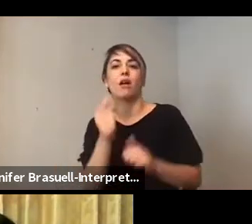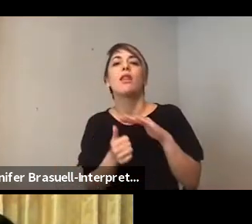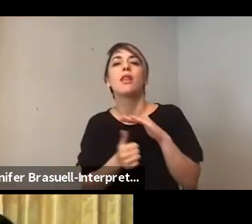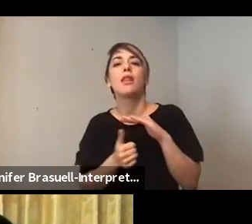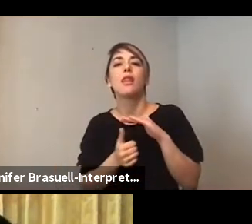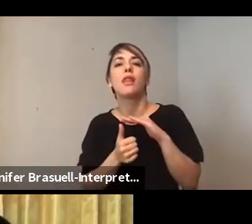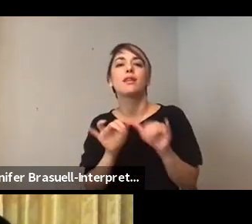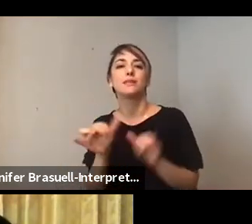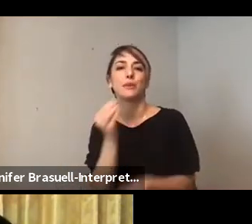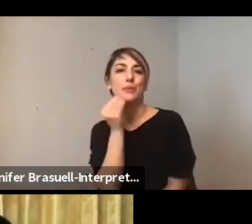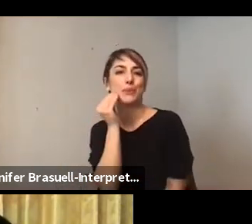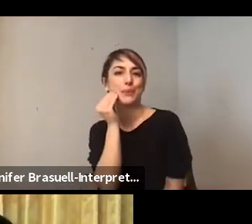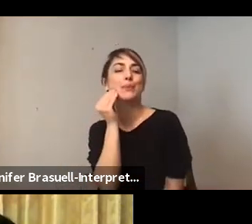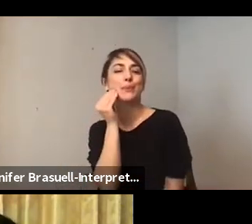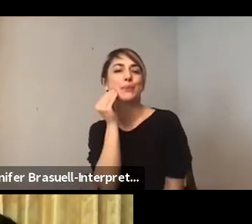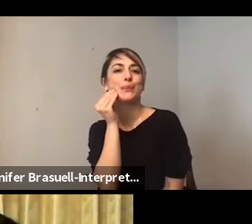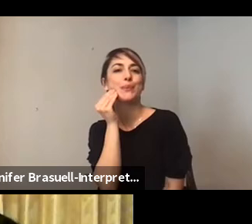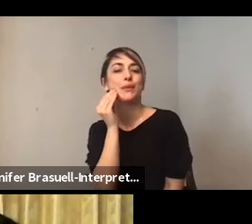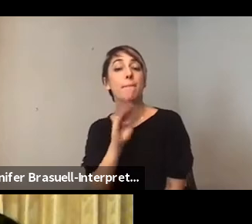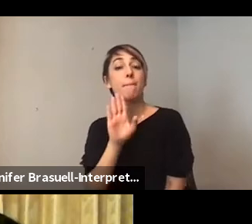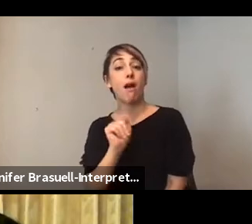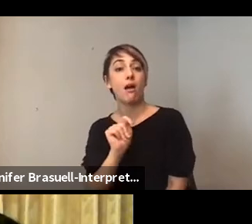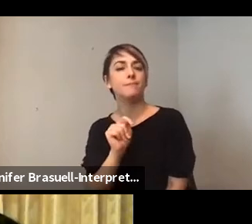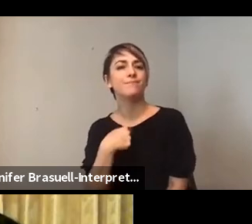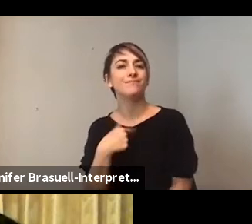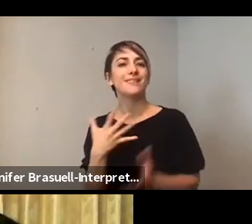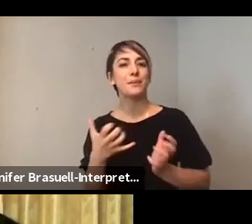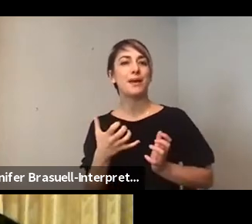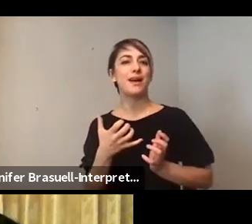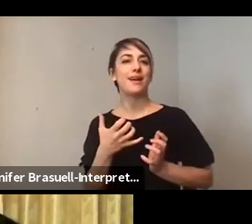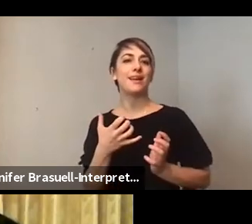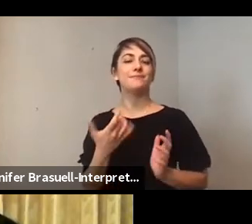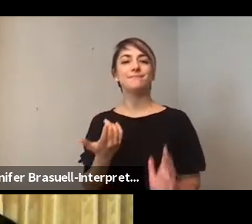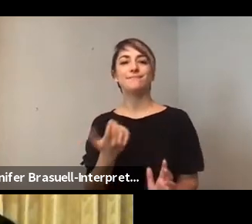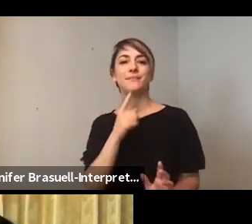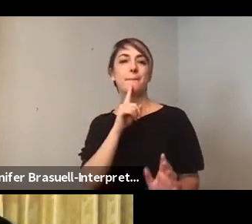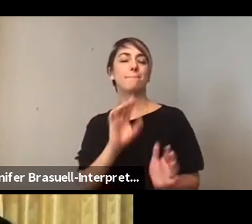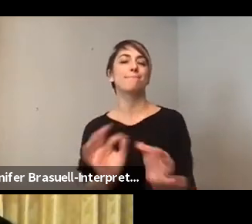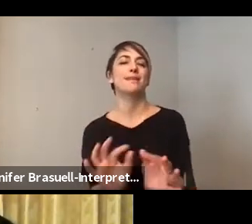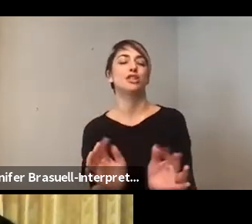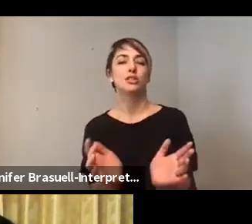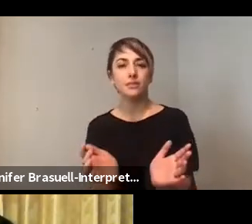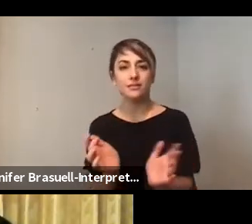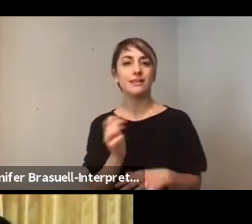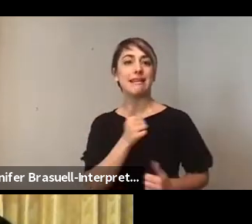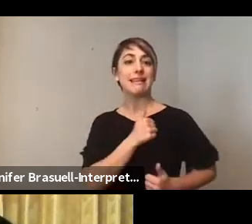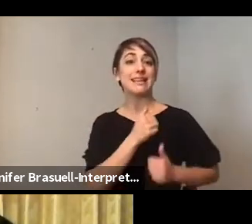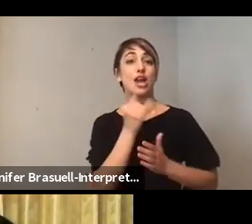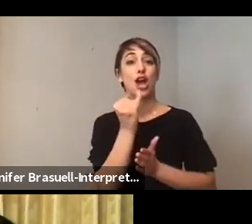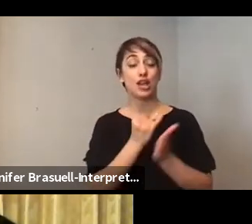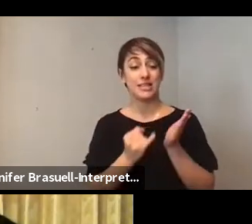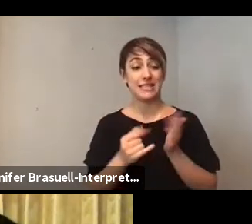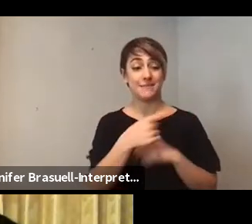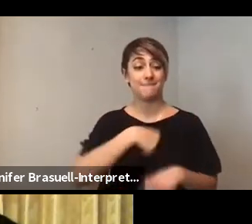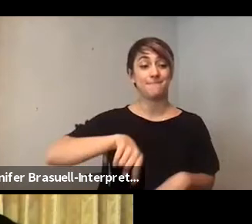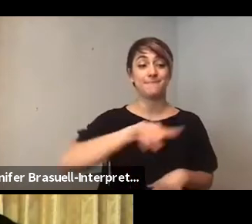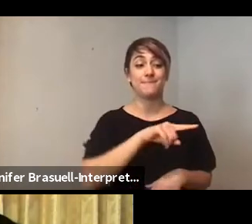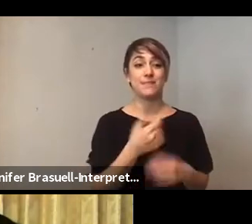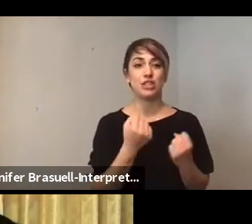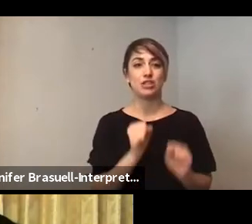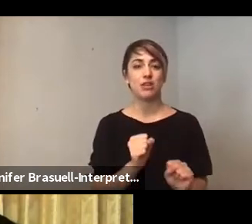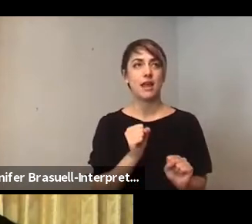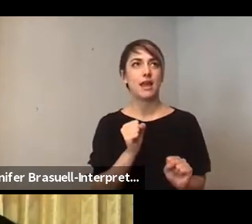highlight some Canadian artists who are also trying to think non-digitally and trying to engage